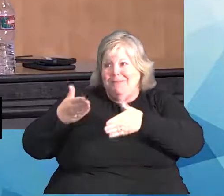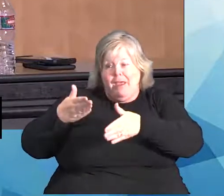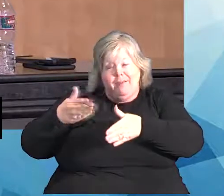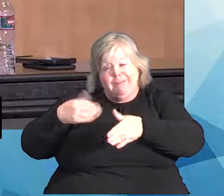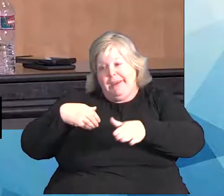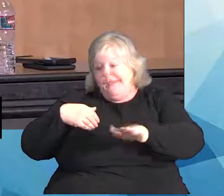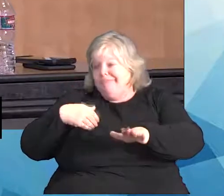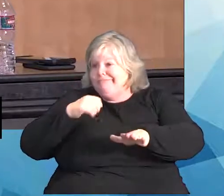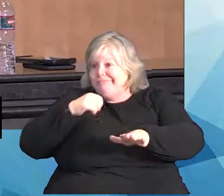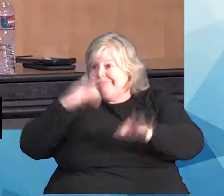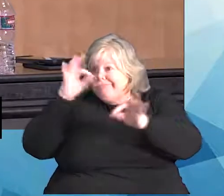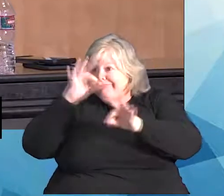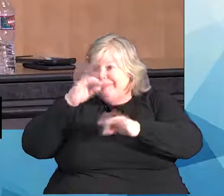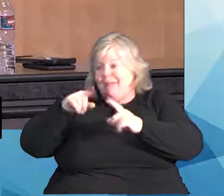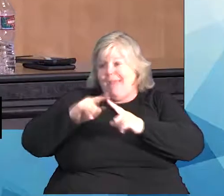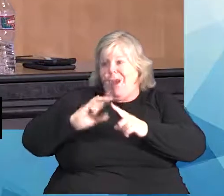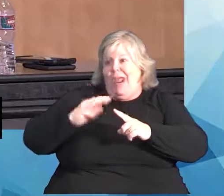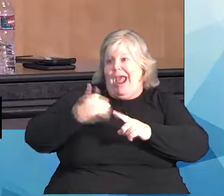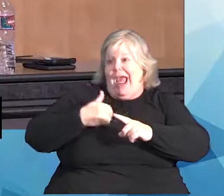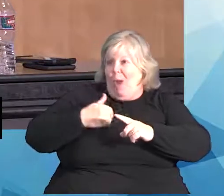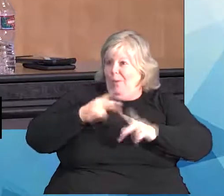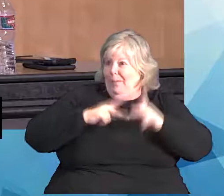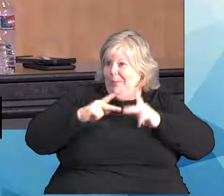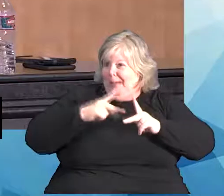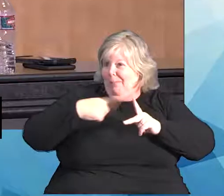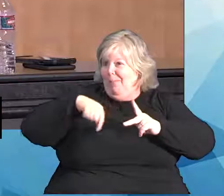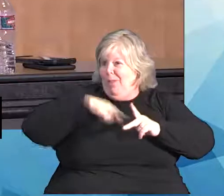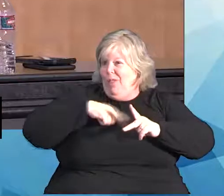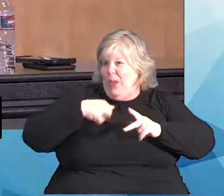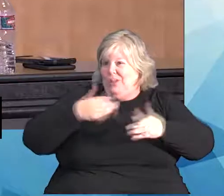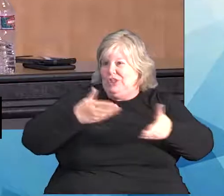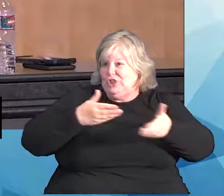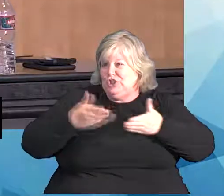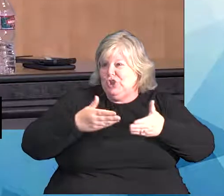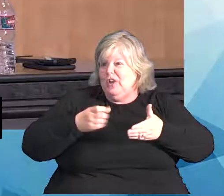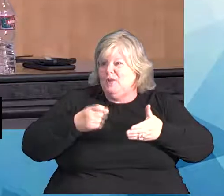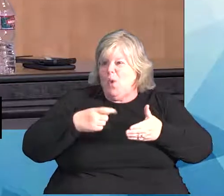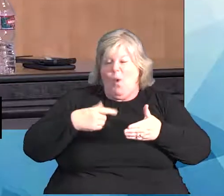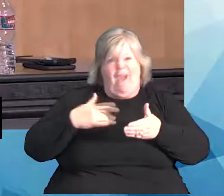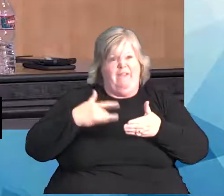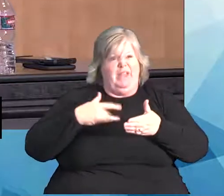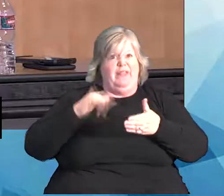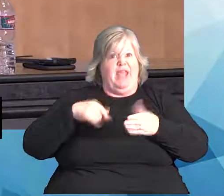population that we serve. So my understanding is that's the intent of this conversation.